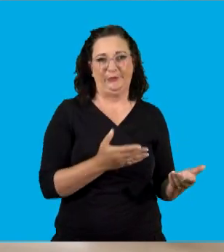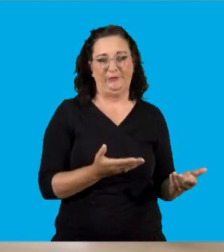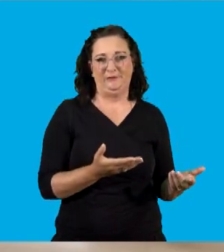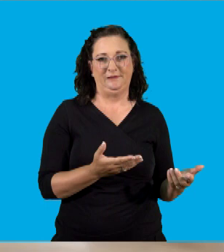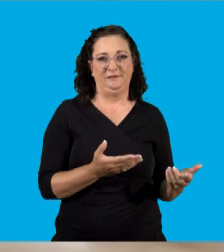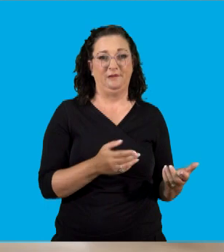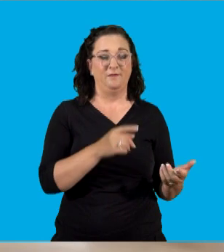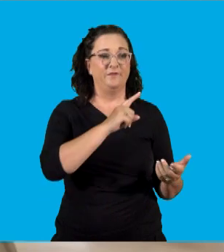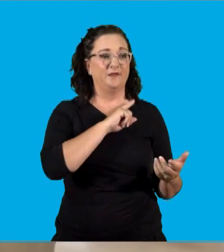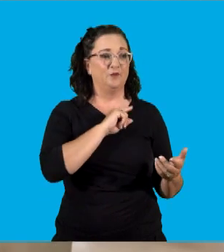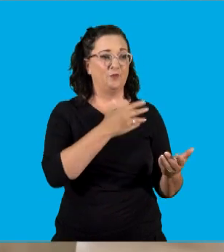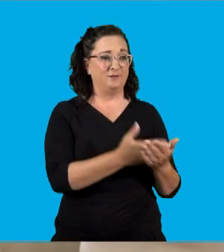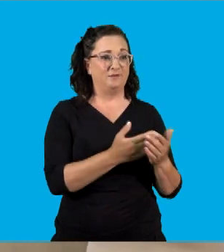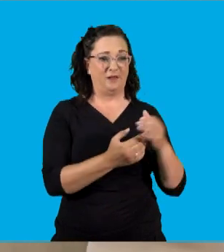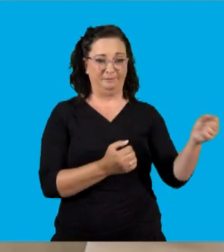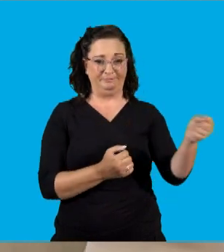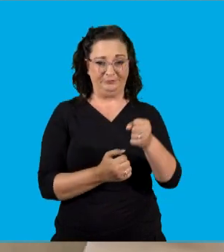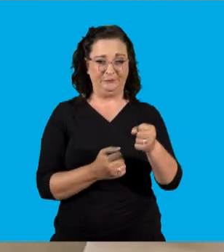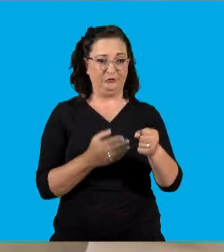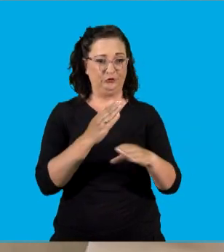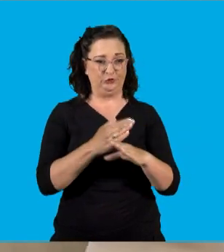people are not employable.